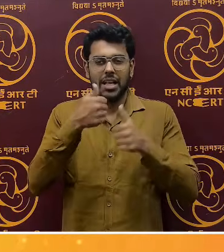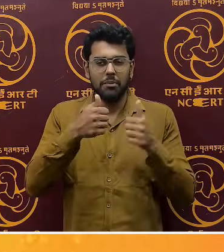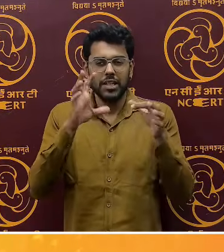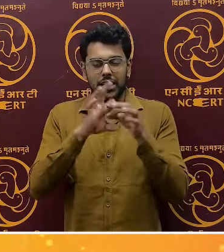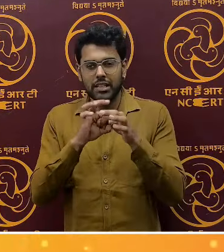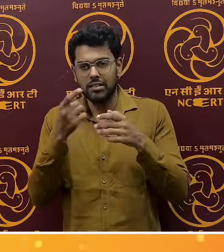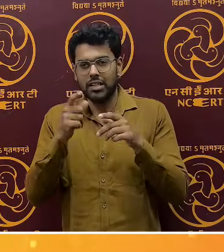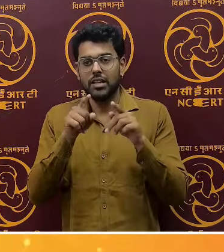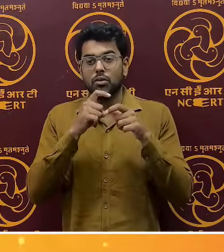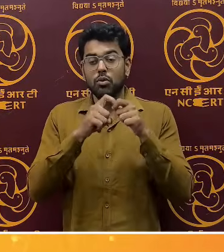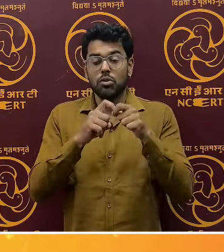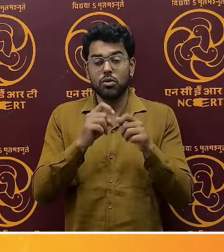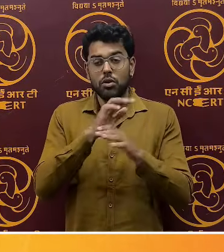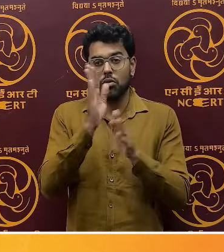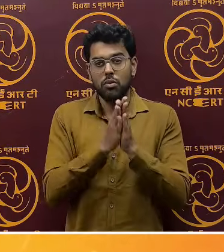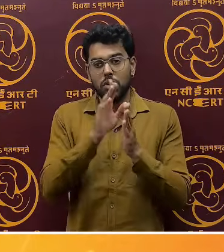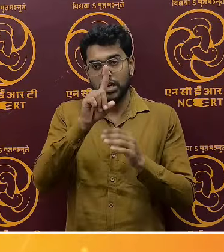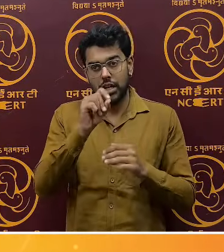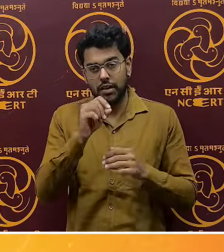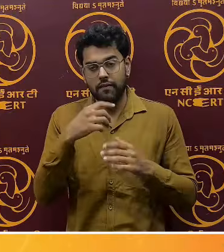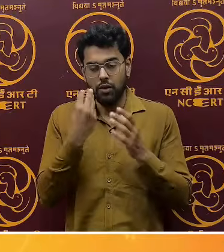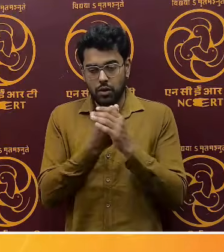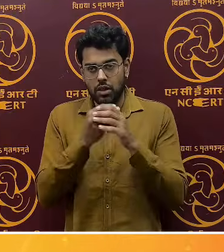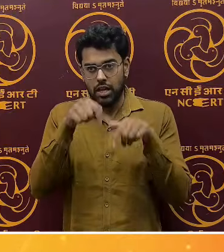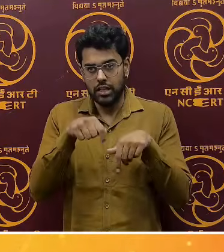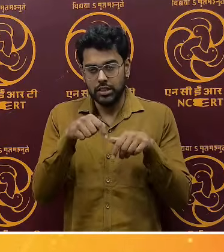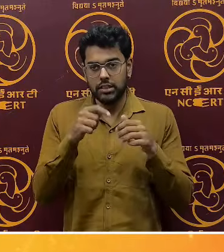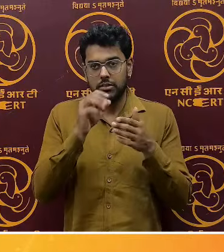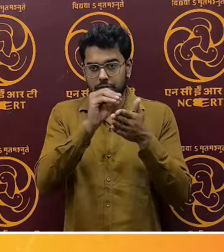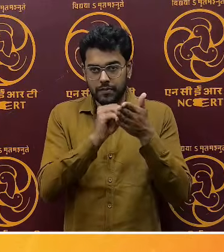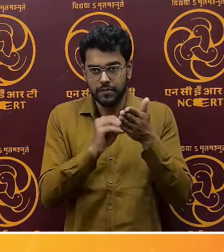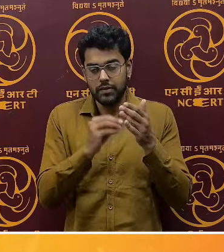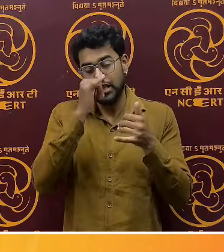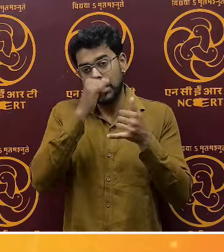have 10 questions which we will try to attempt